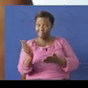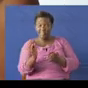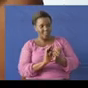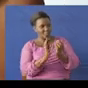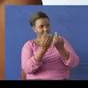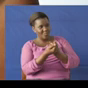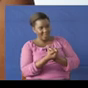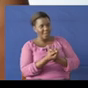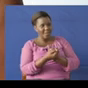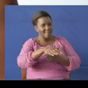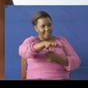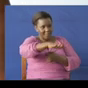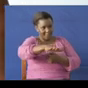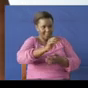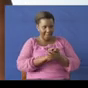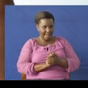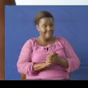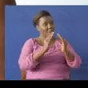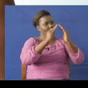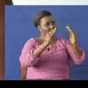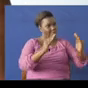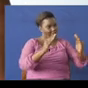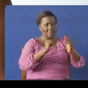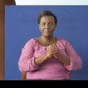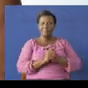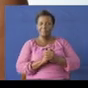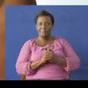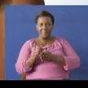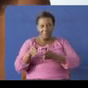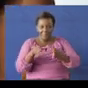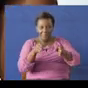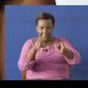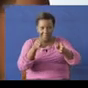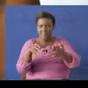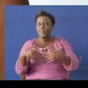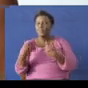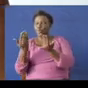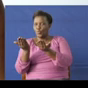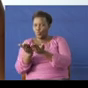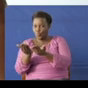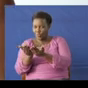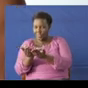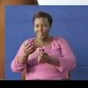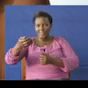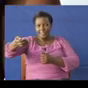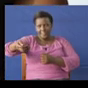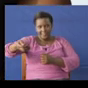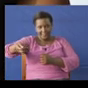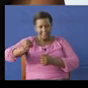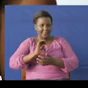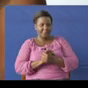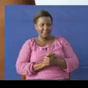student to protect the environment, both at home, your school or